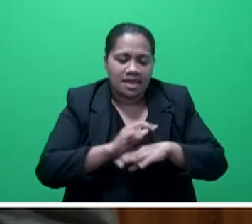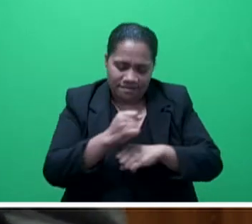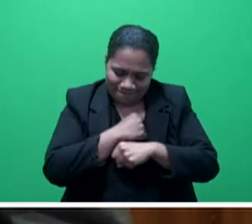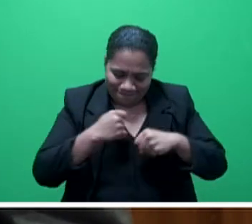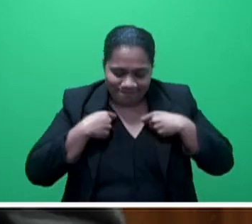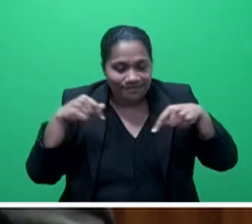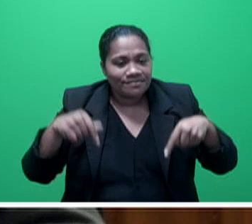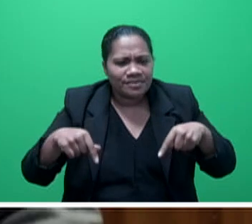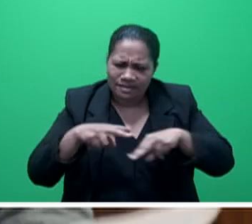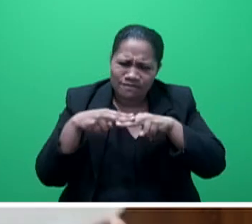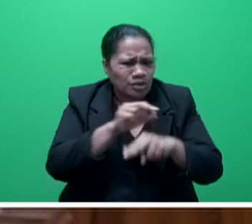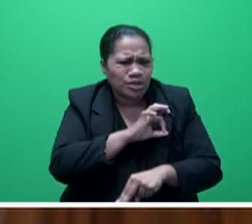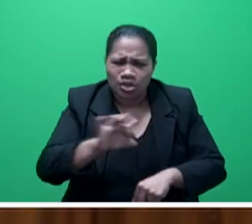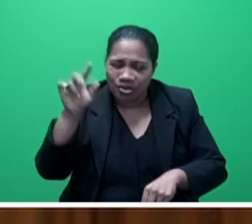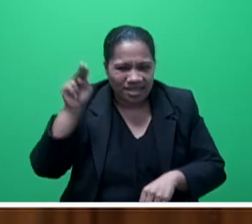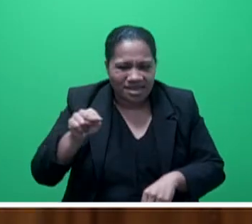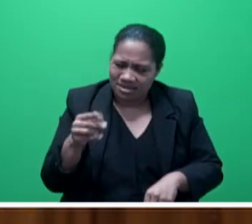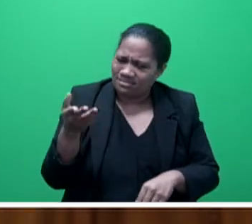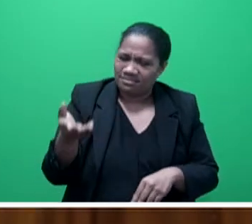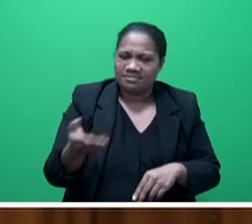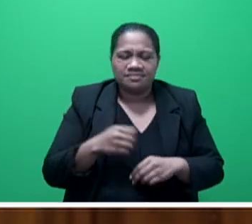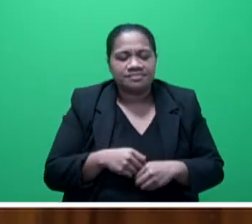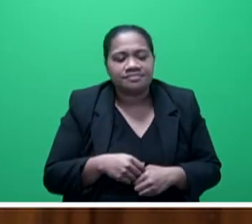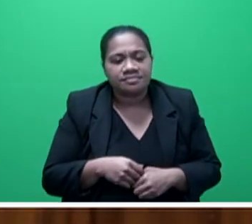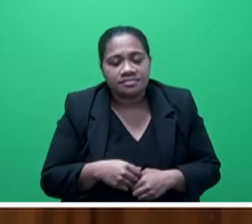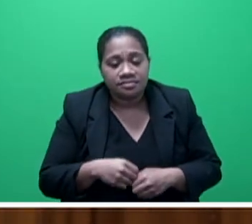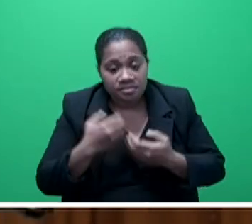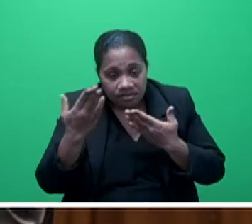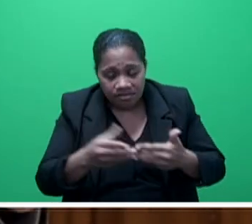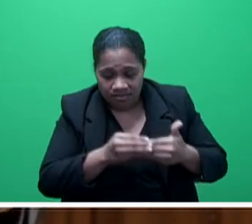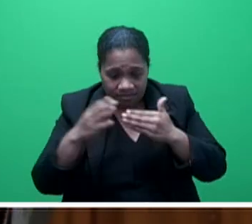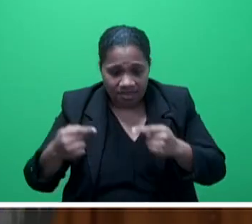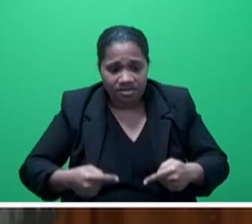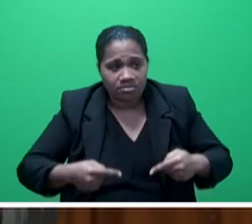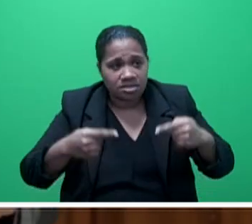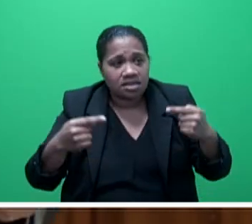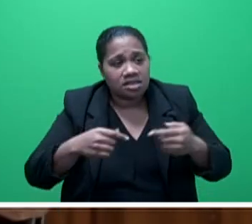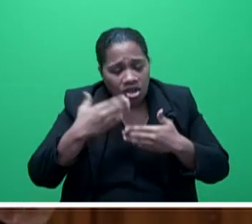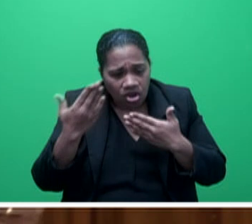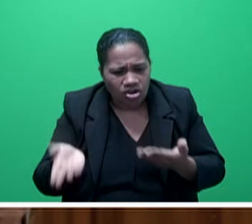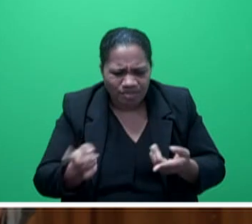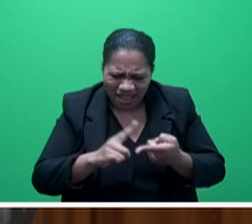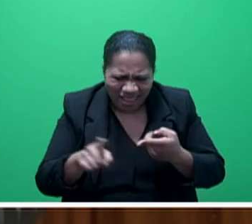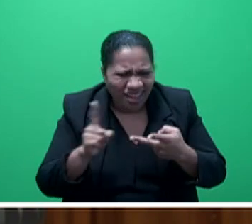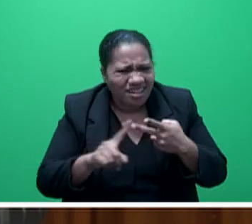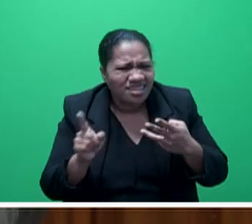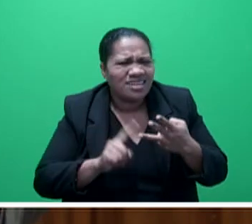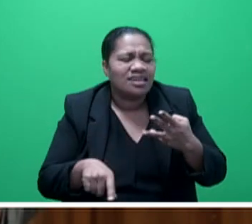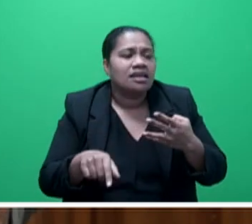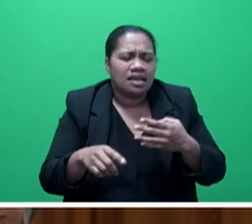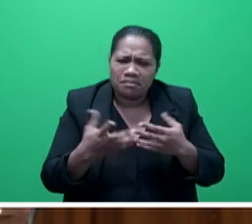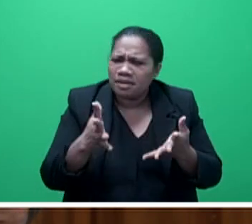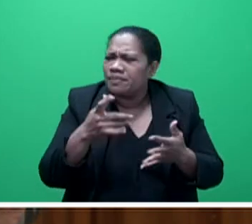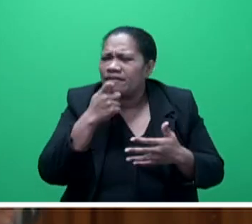those sorts of sentiments. The Honourable Leader of the Opposition, the Honourable Kurindani and the Honourable Jone Usamate, and maybe a few